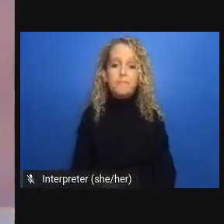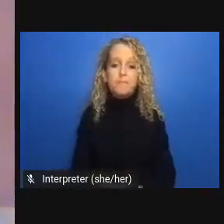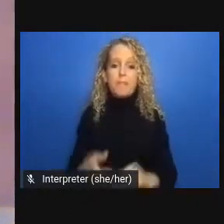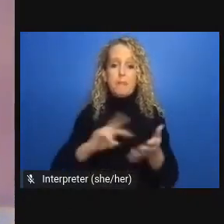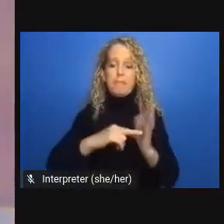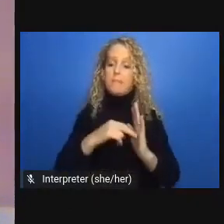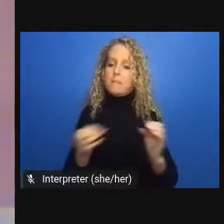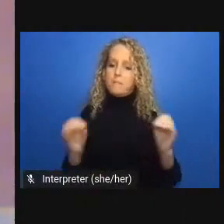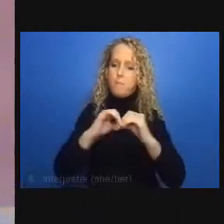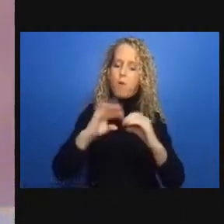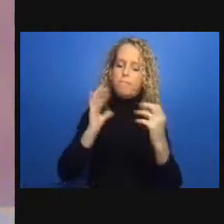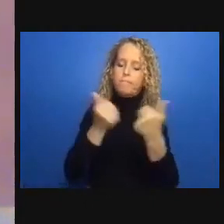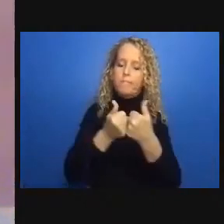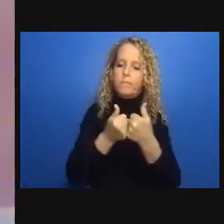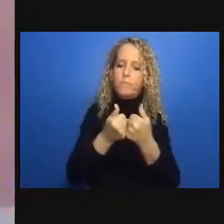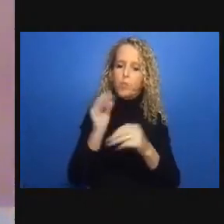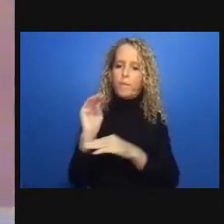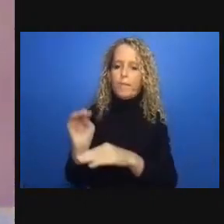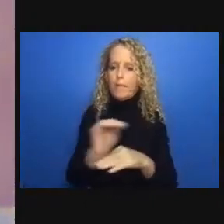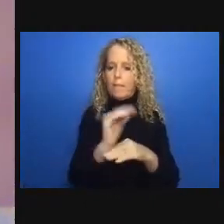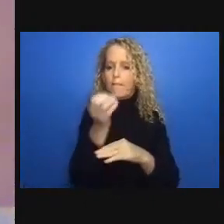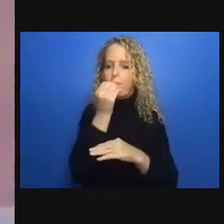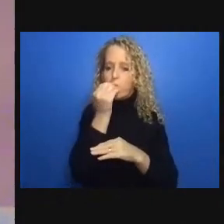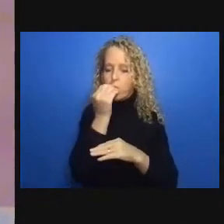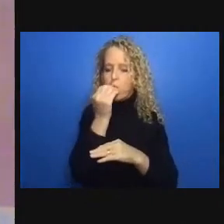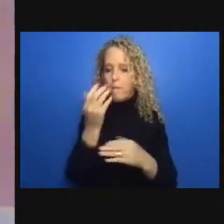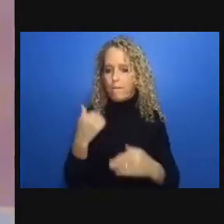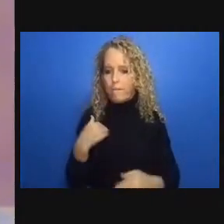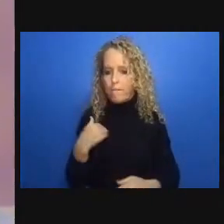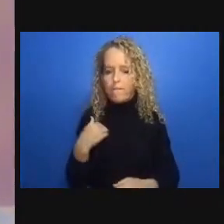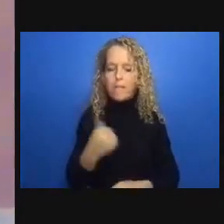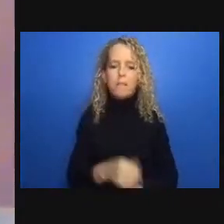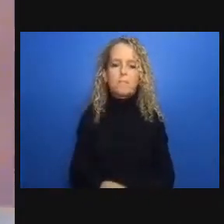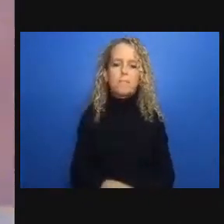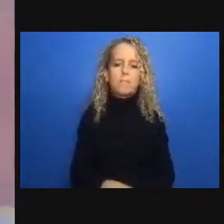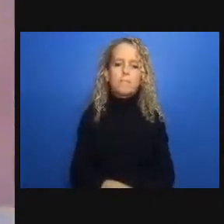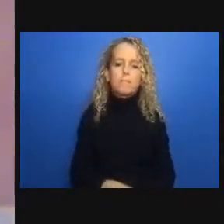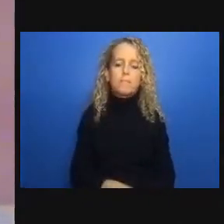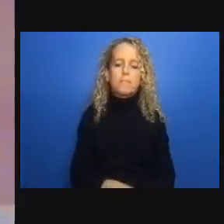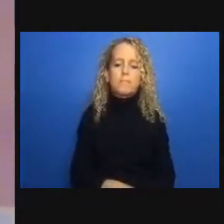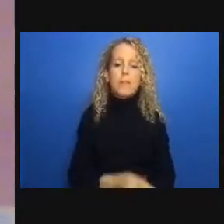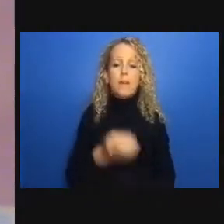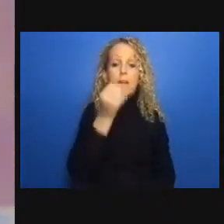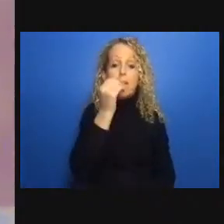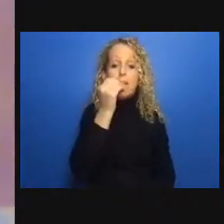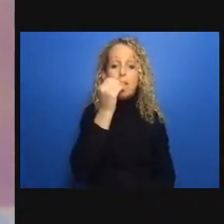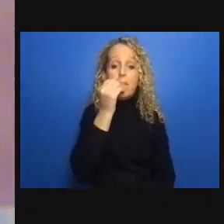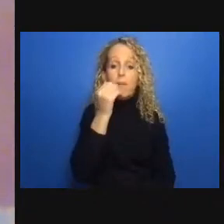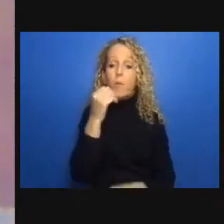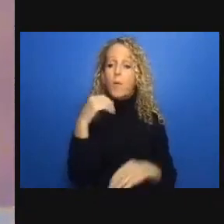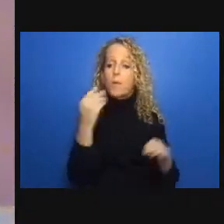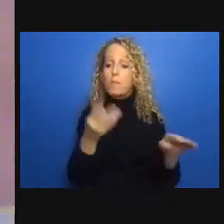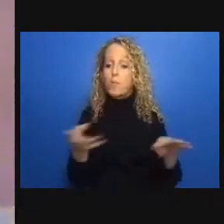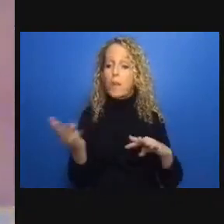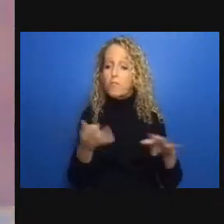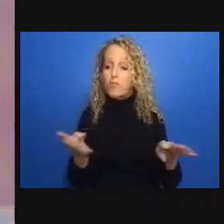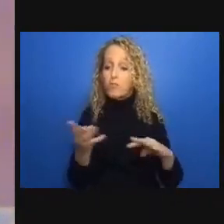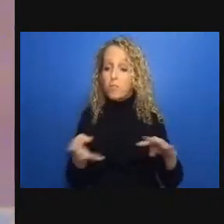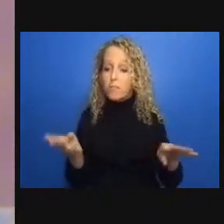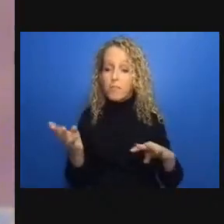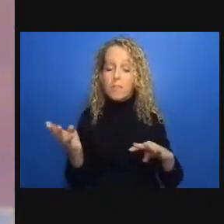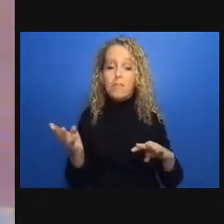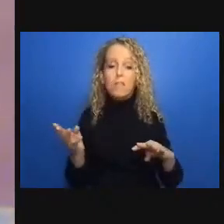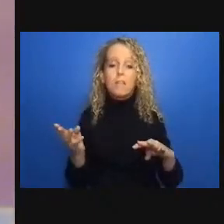feed ourselves. Signs of inadequate food production contribute to our